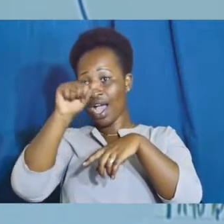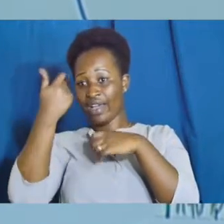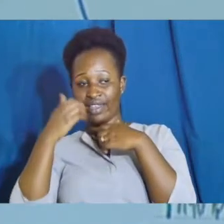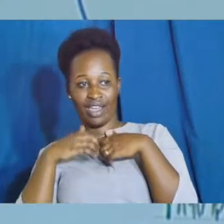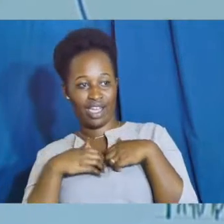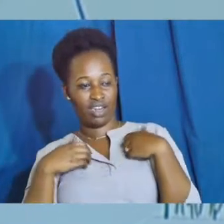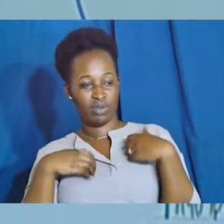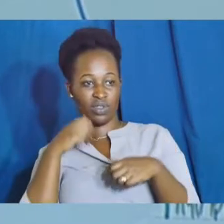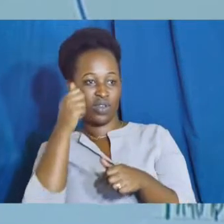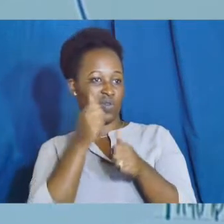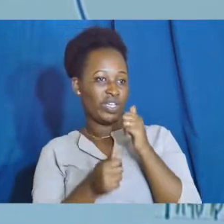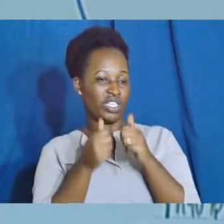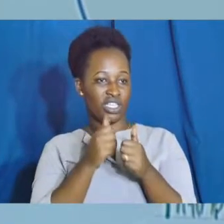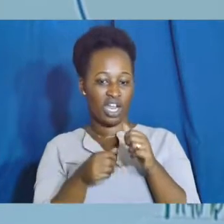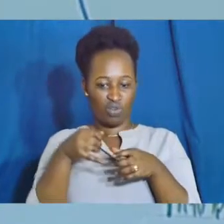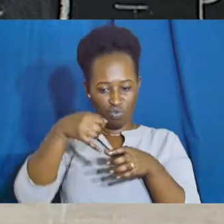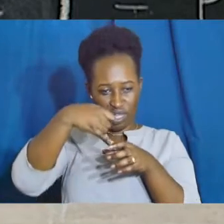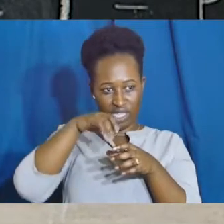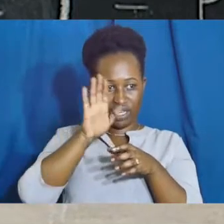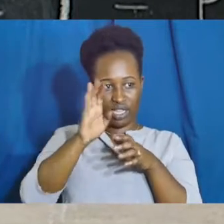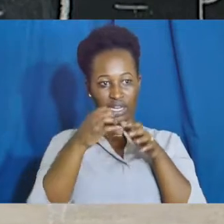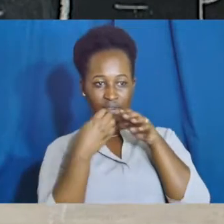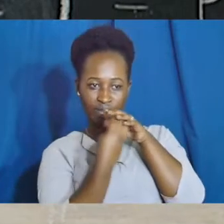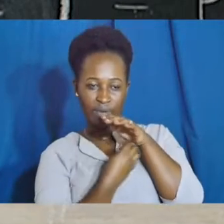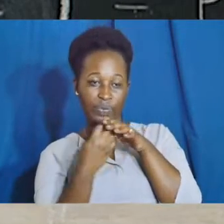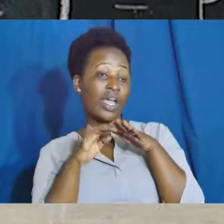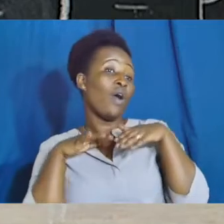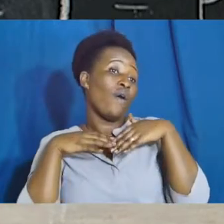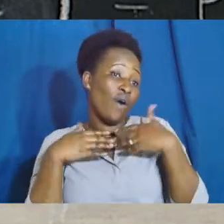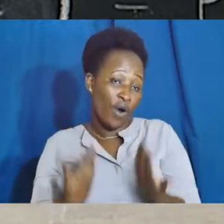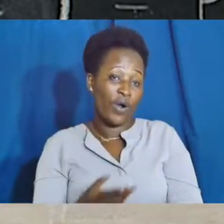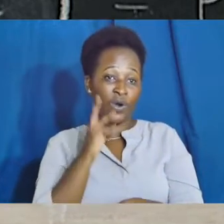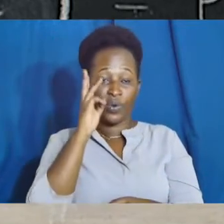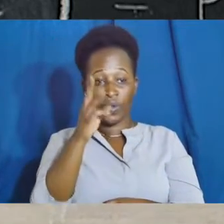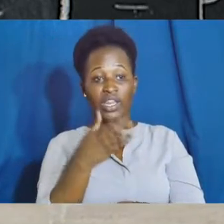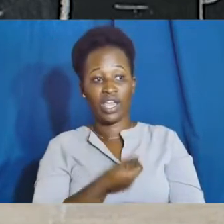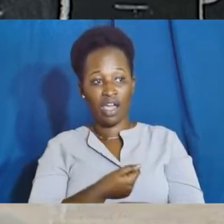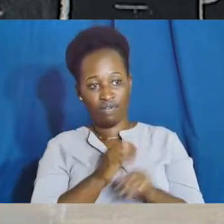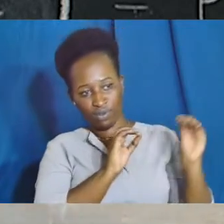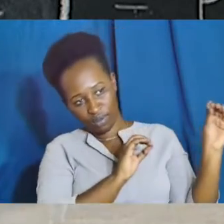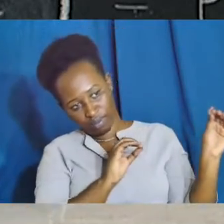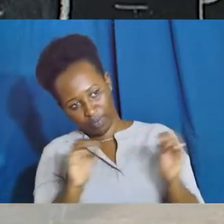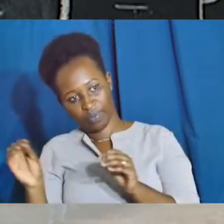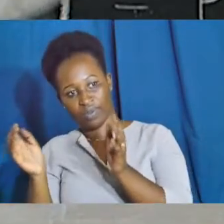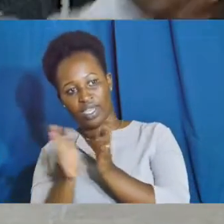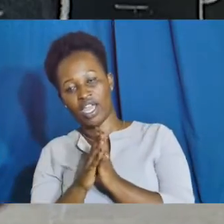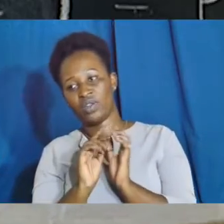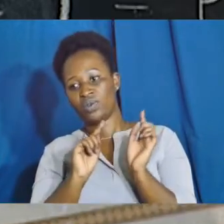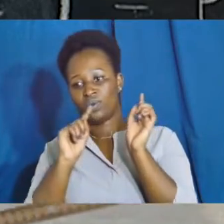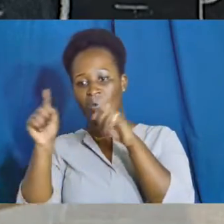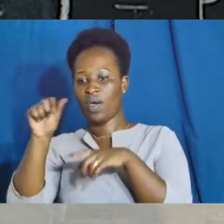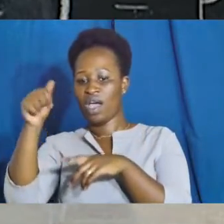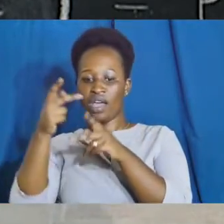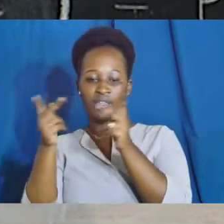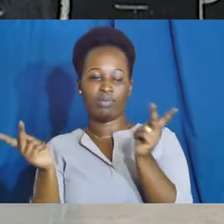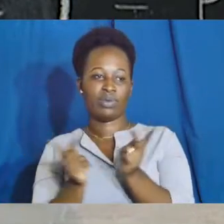animals which are within that environment, or it will have to migrate and go to another place